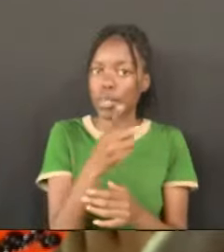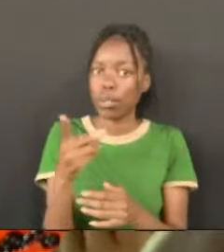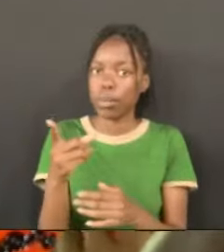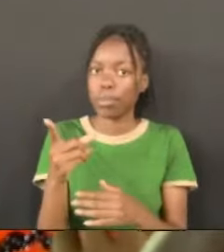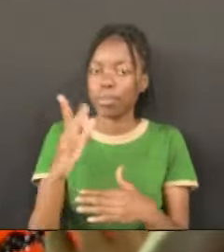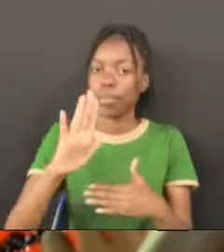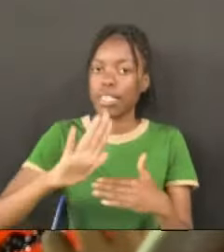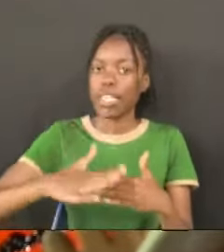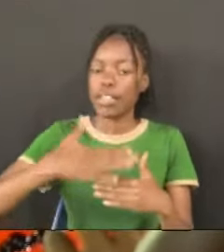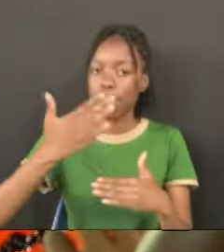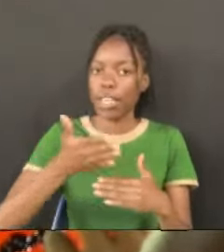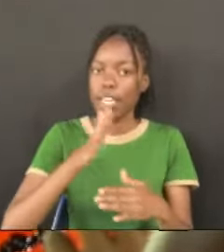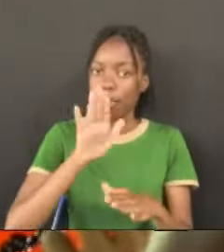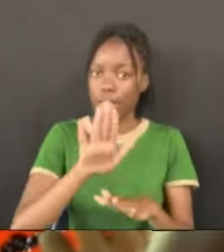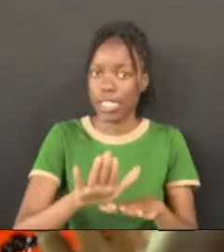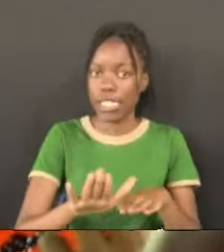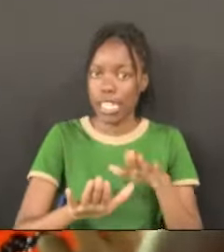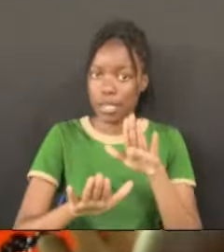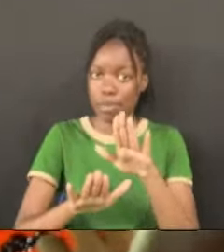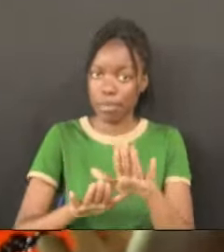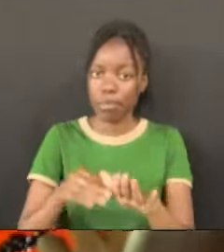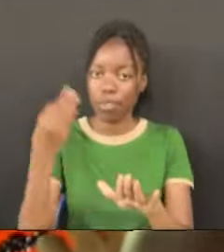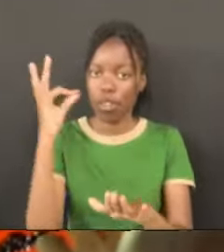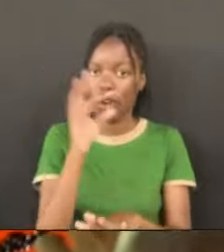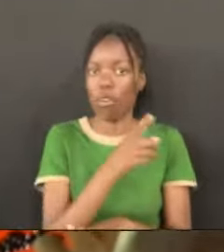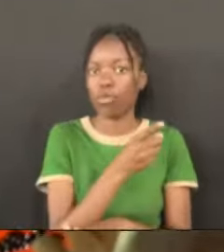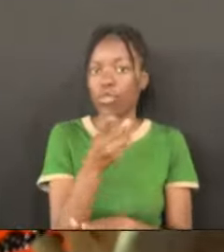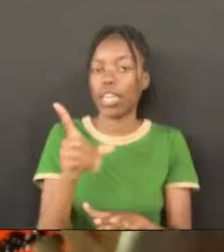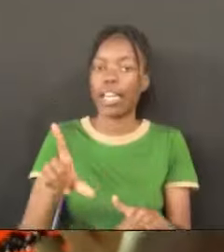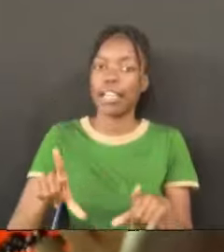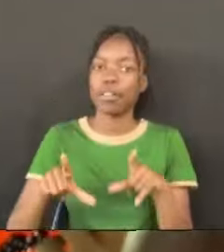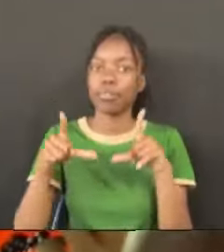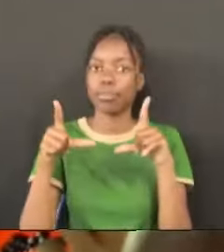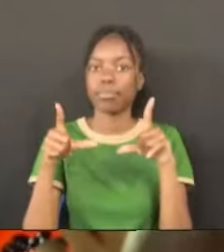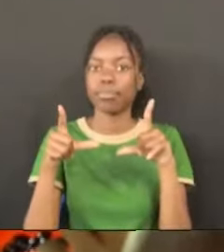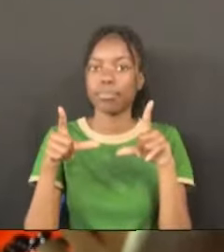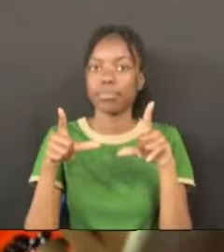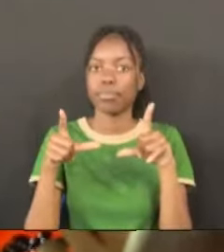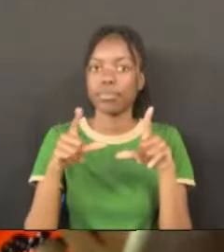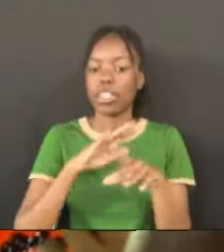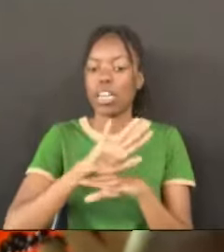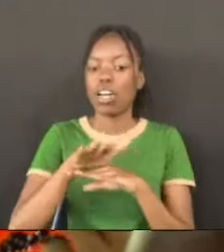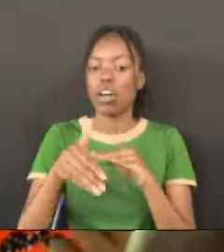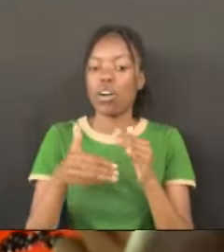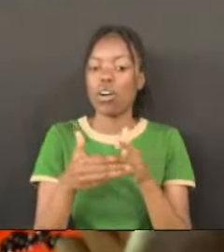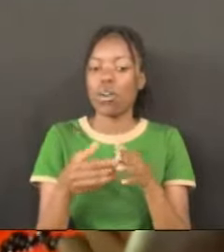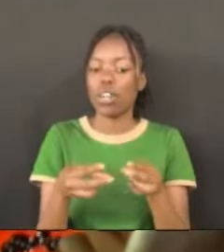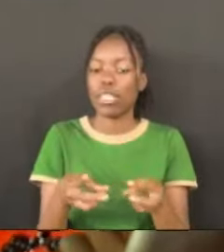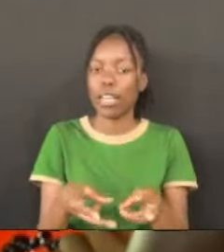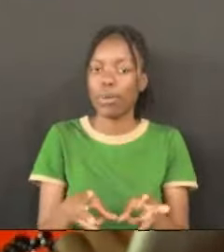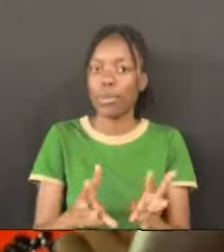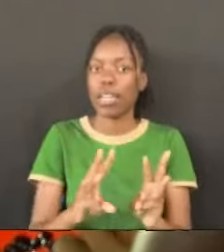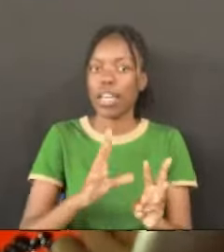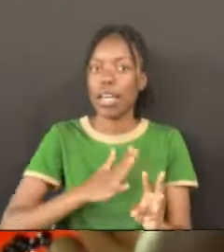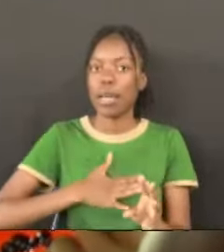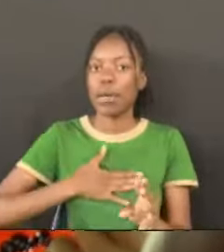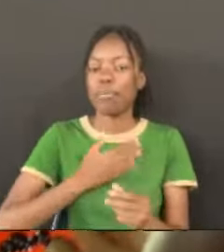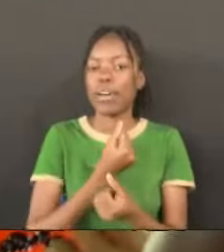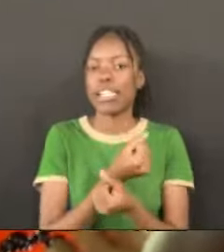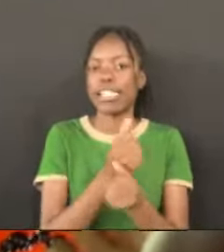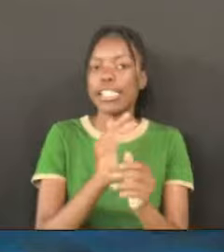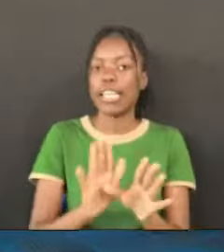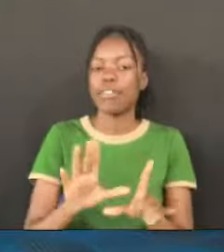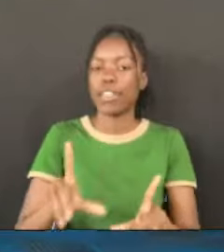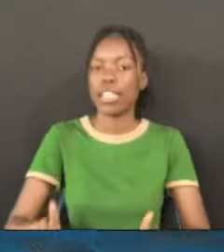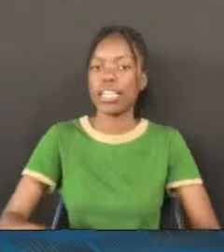every step of your life. All the way my Savior leads me.